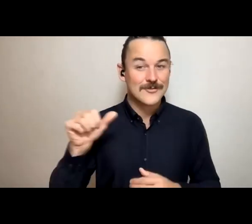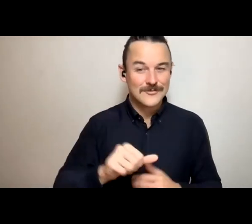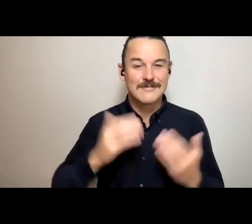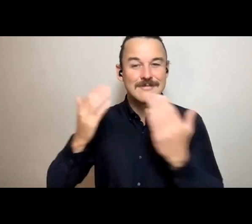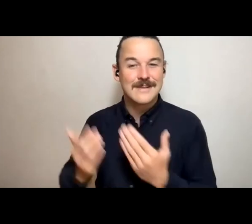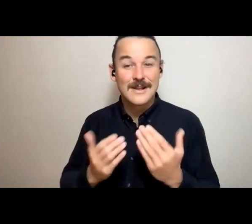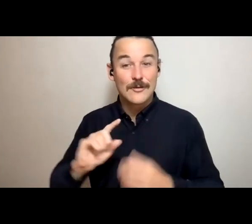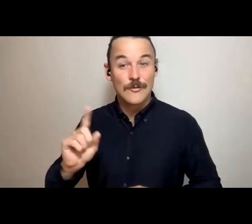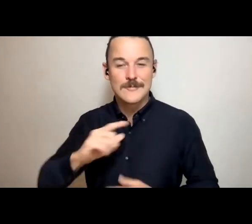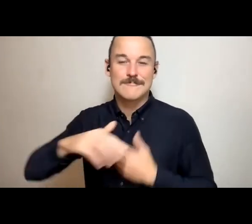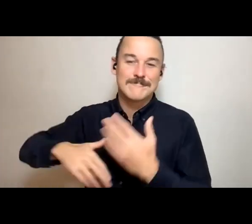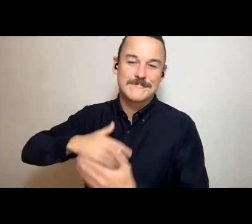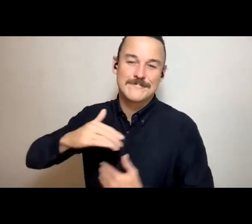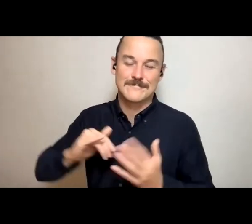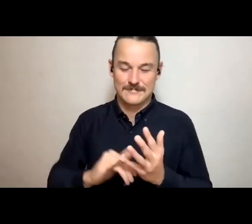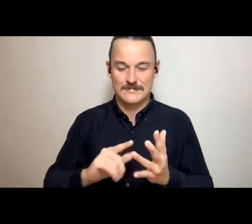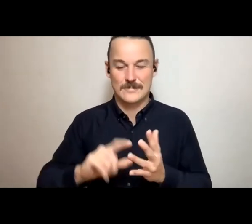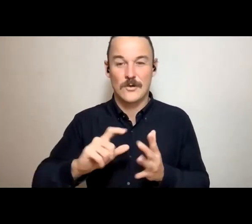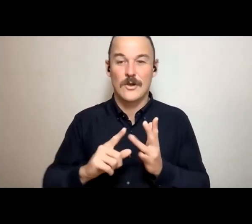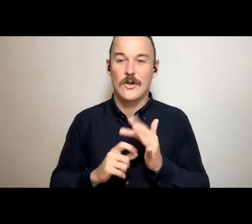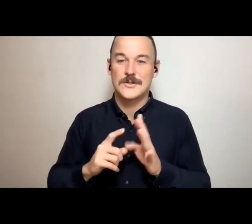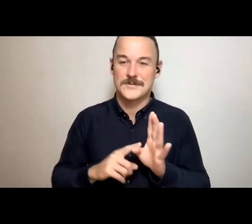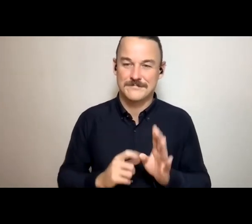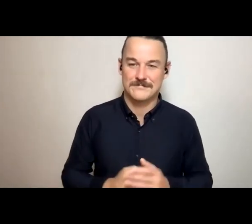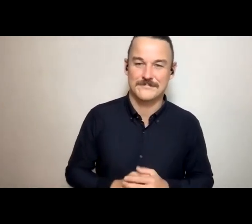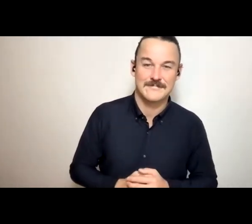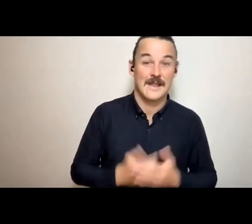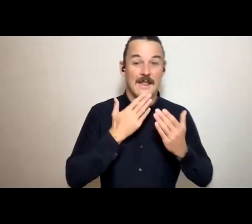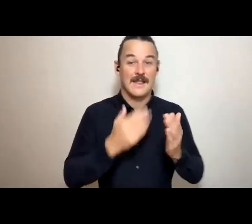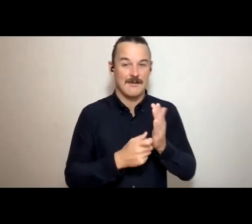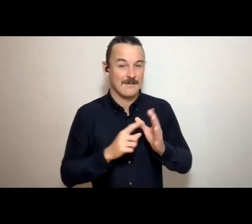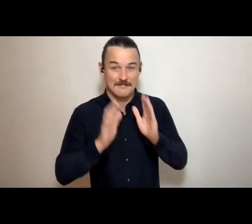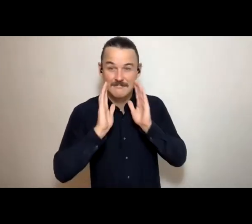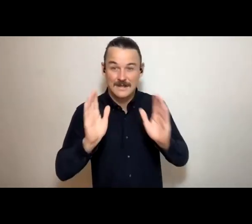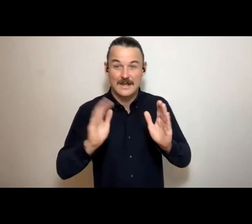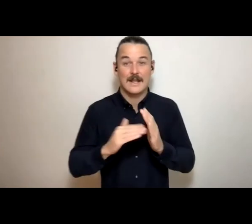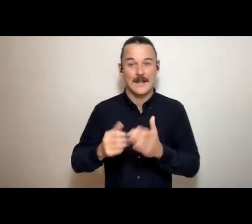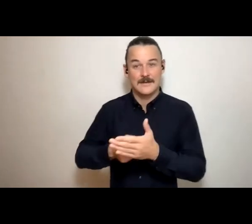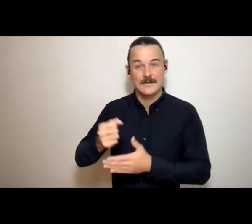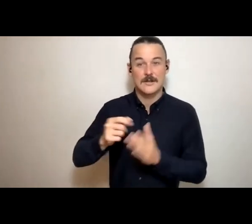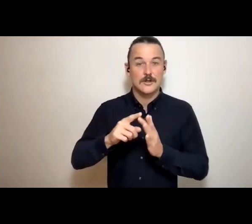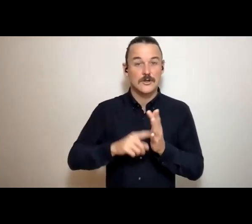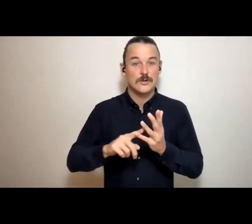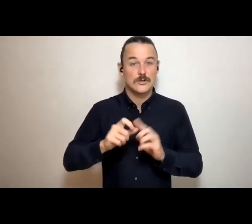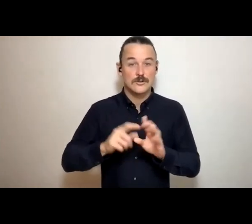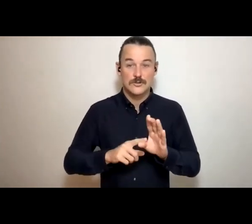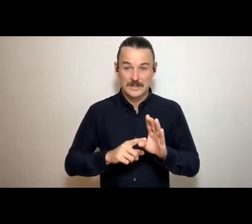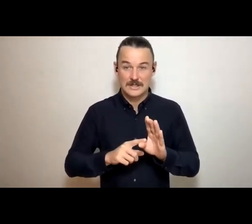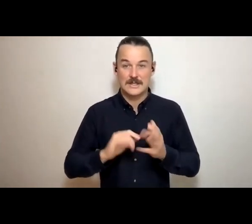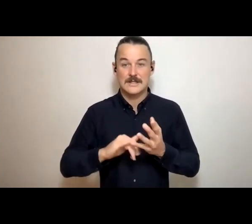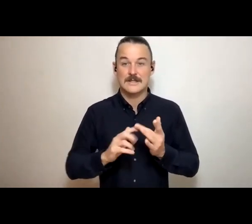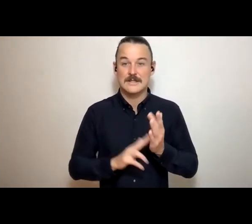Thanks so much, Ray. That was fantastic. I'd now like to hand over to Judy Singer, who's going to give us